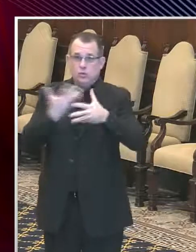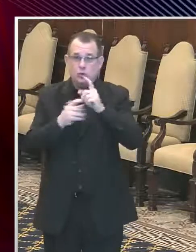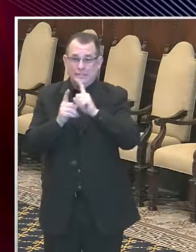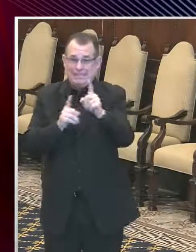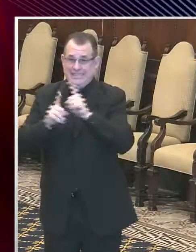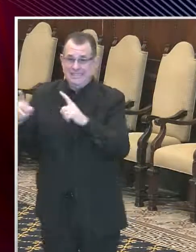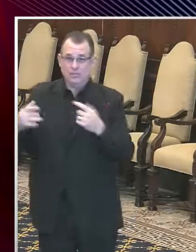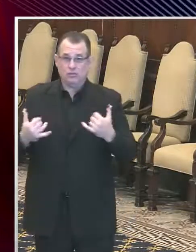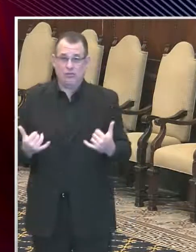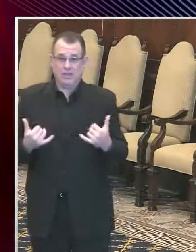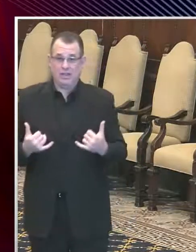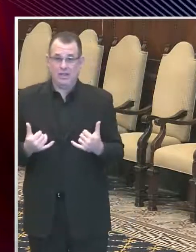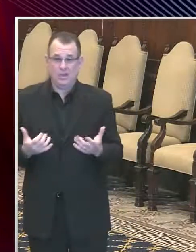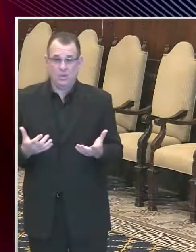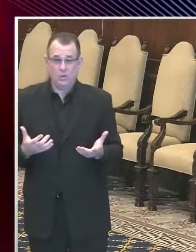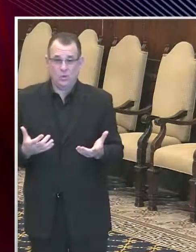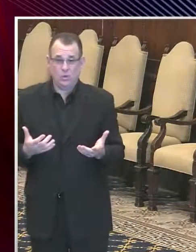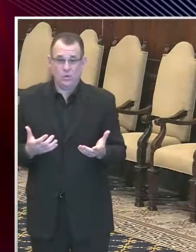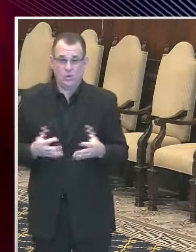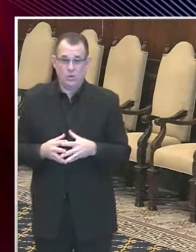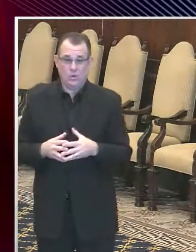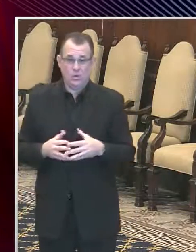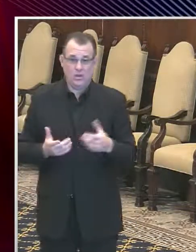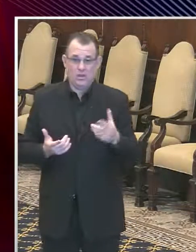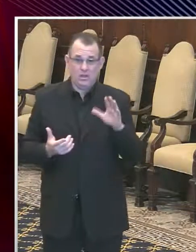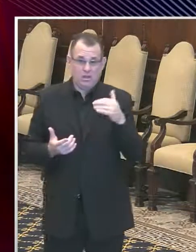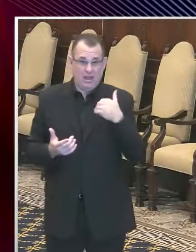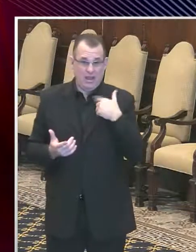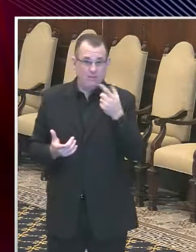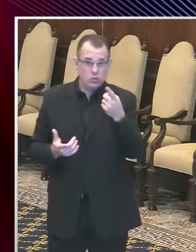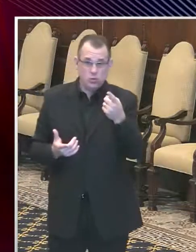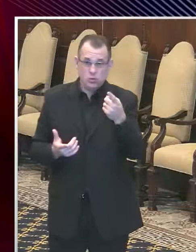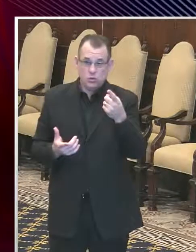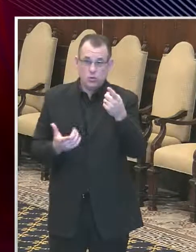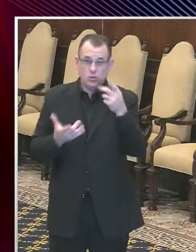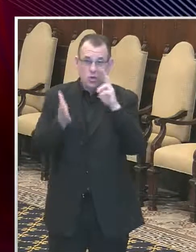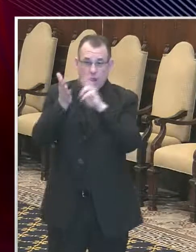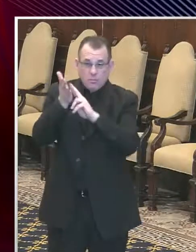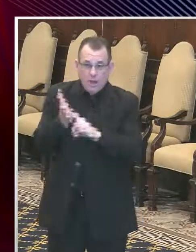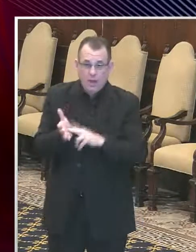current conditions that they're in. Have you applied for that funding?